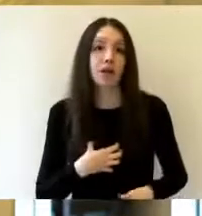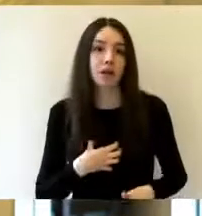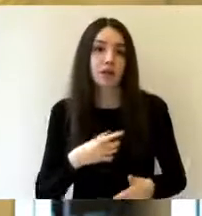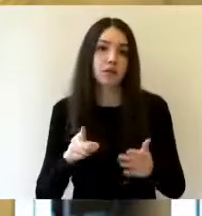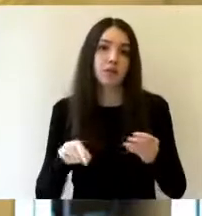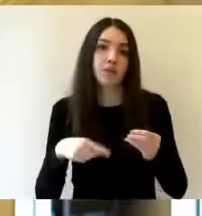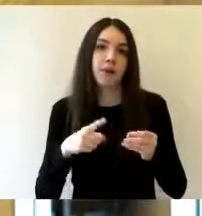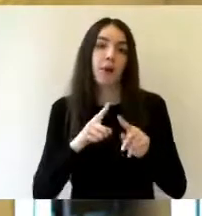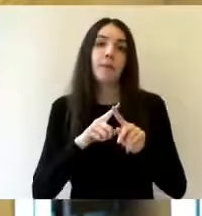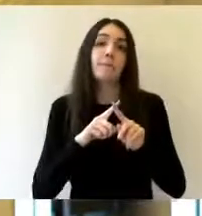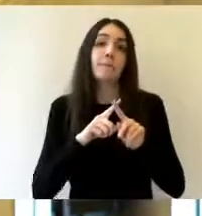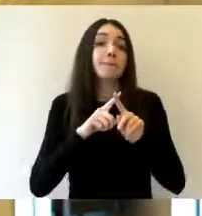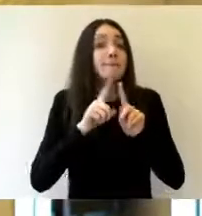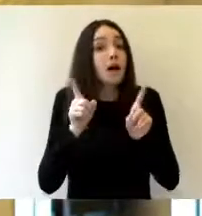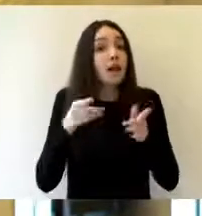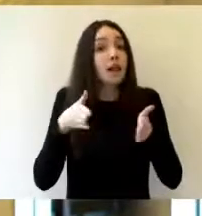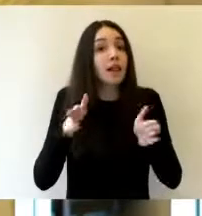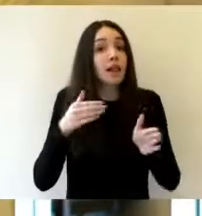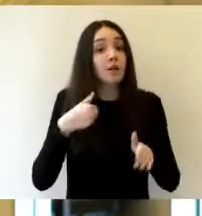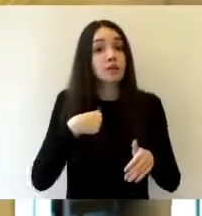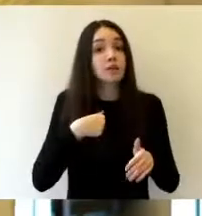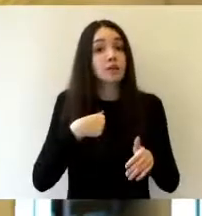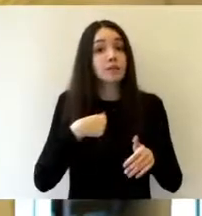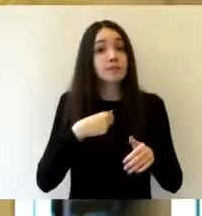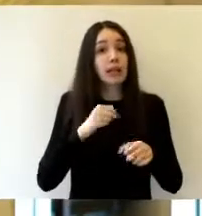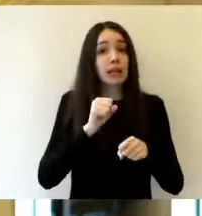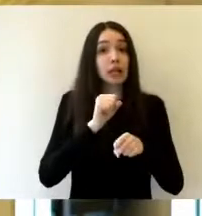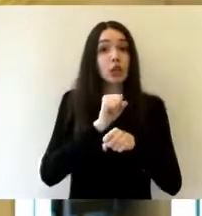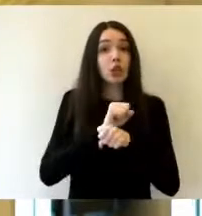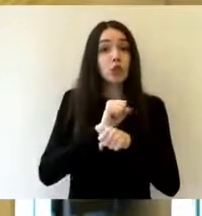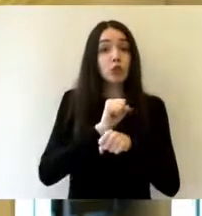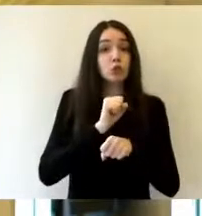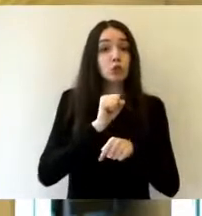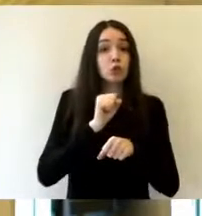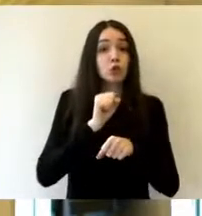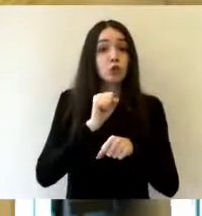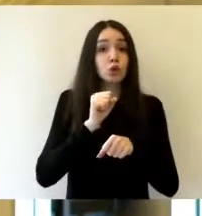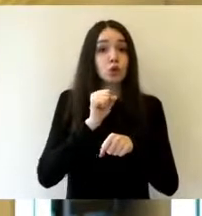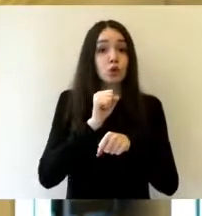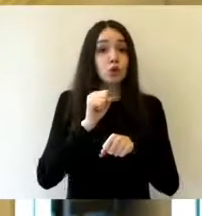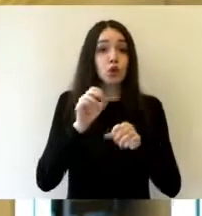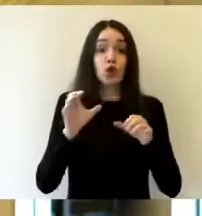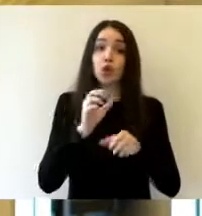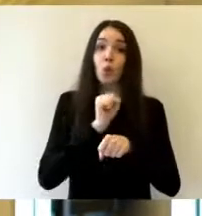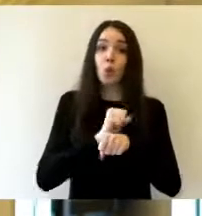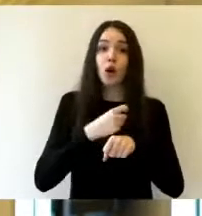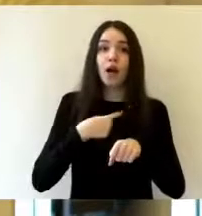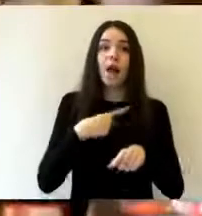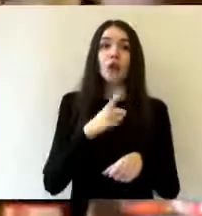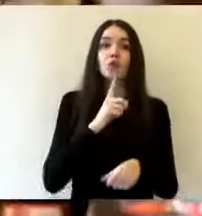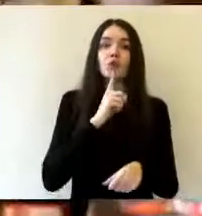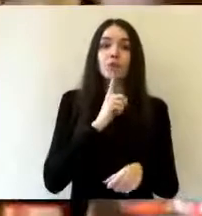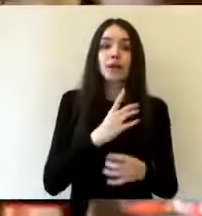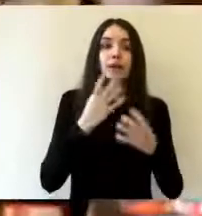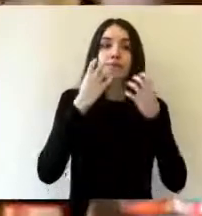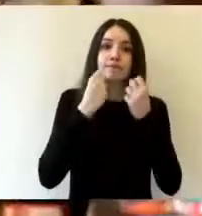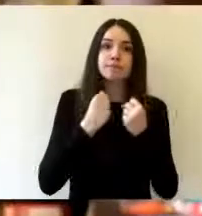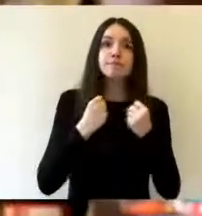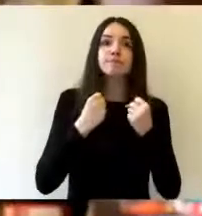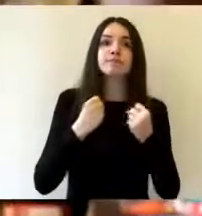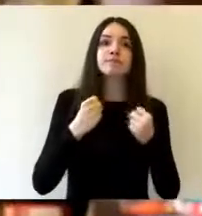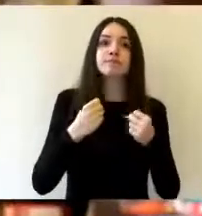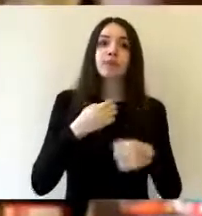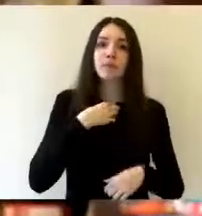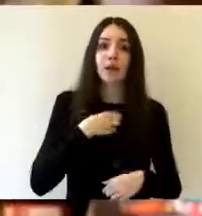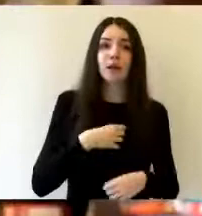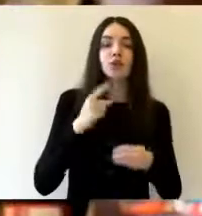it's allowing me to be in the position I am, to do the work that really moves me. So I think the idea of saying, well, I'm gonna be completely purist about